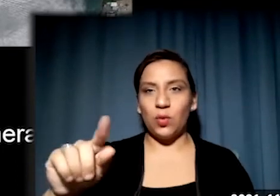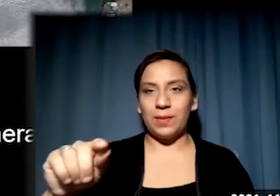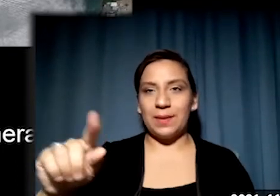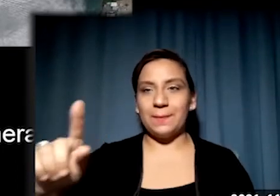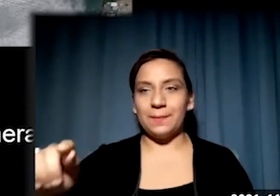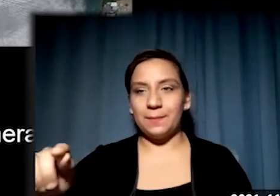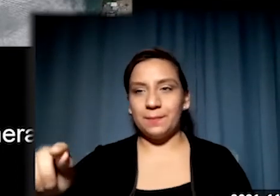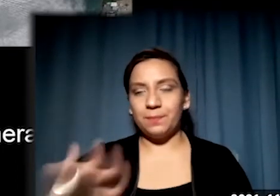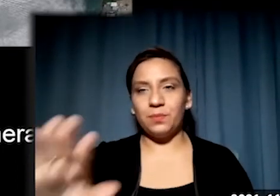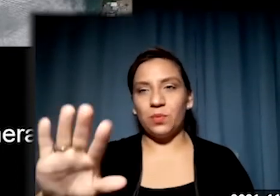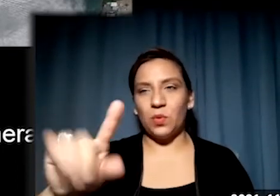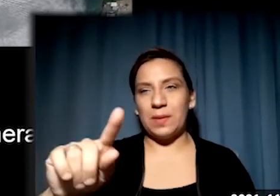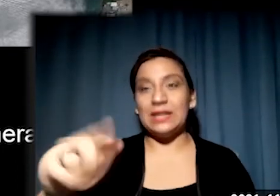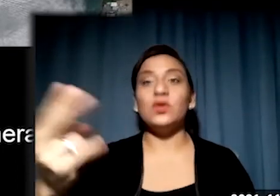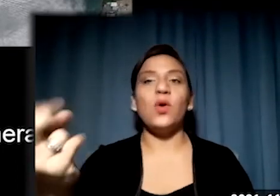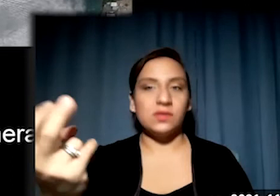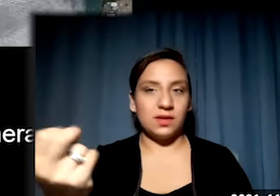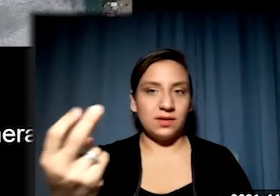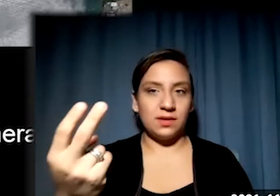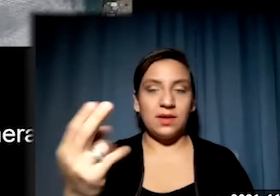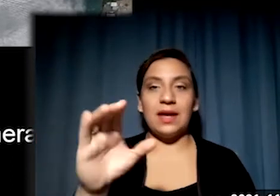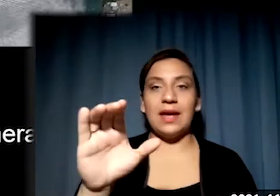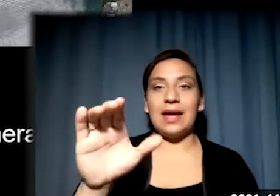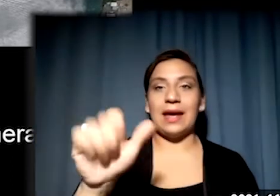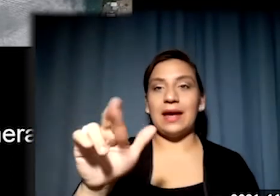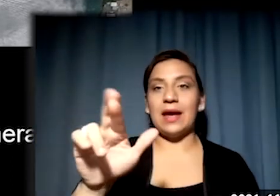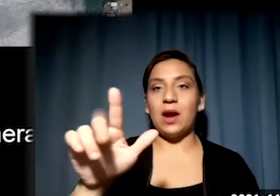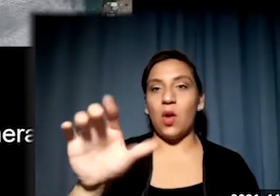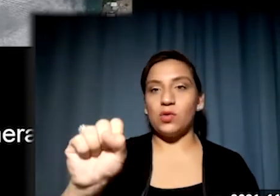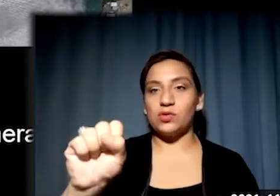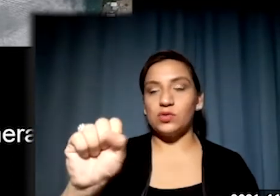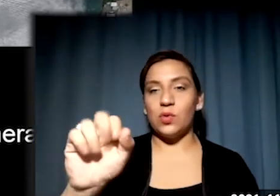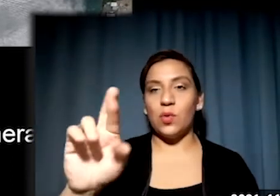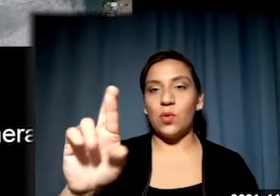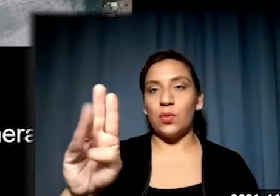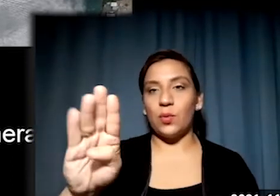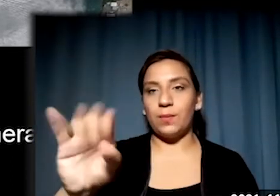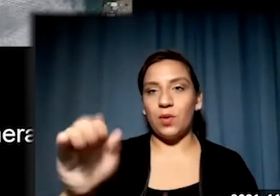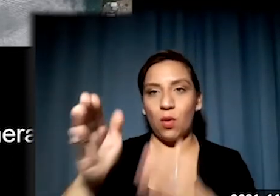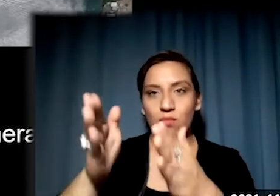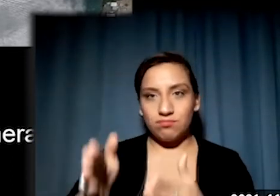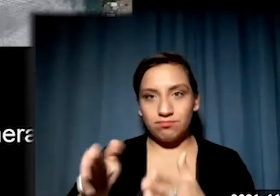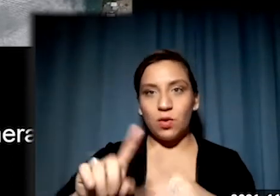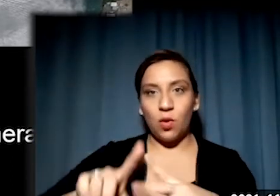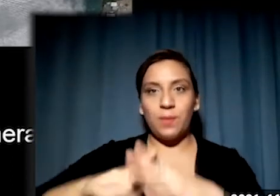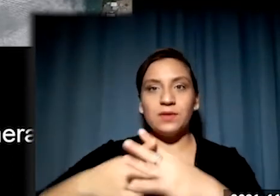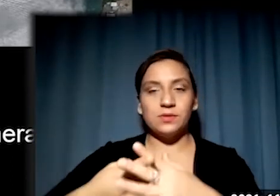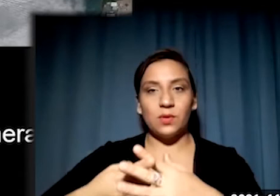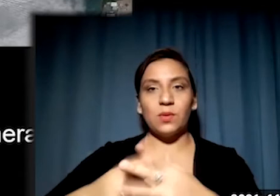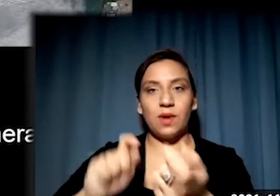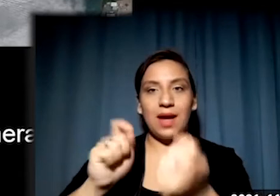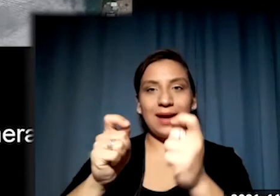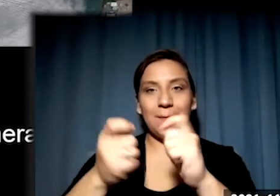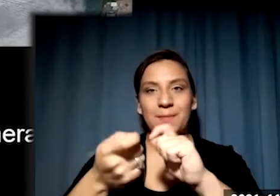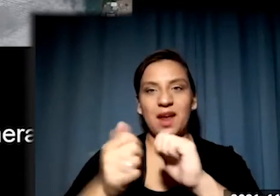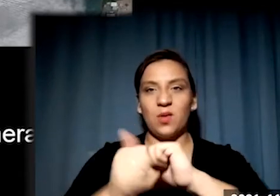spearheaded the movement to revise. We were asked by the register to revise that nomination and to make